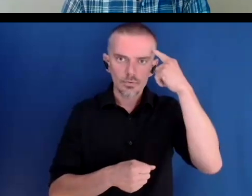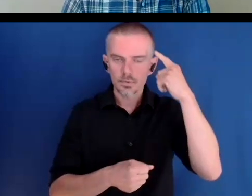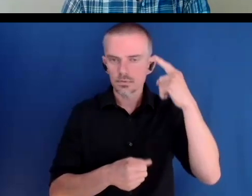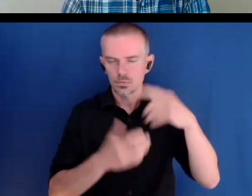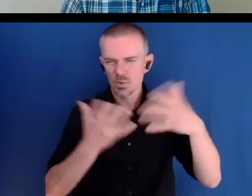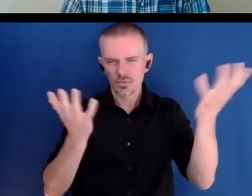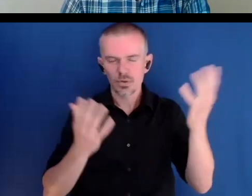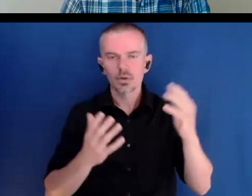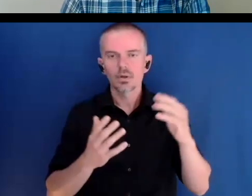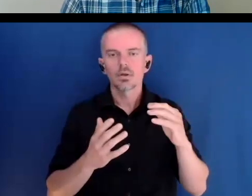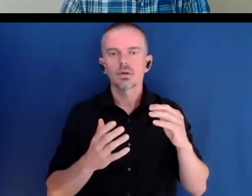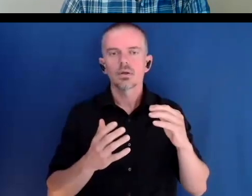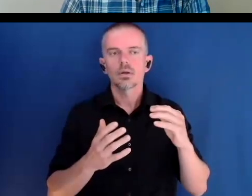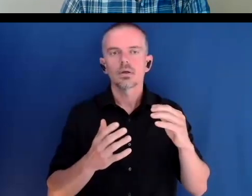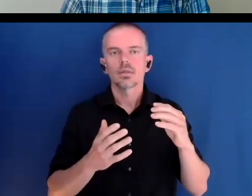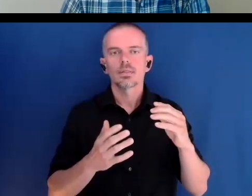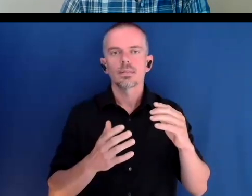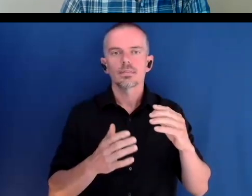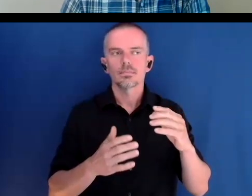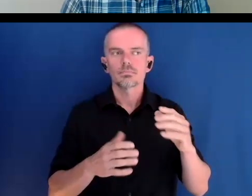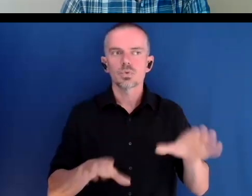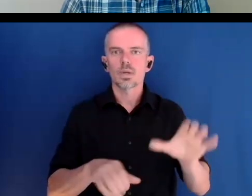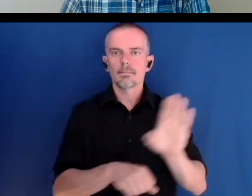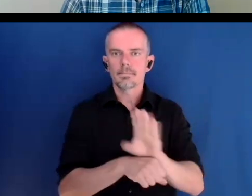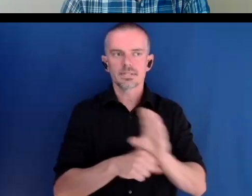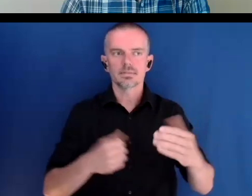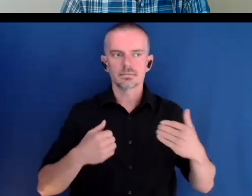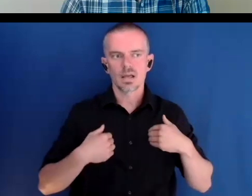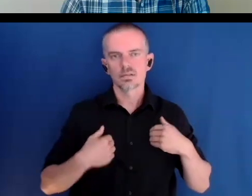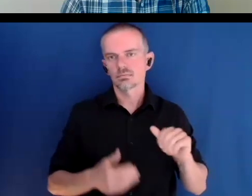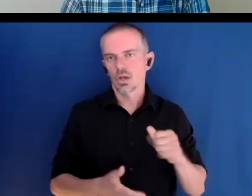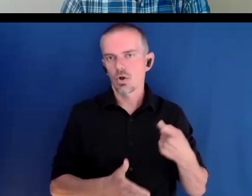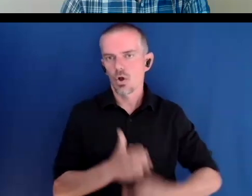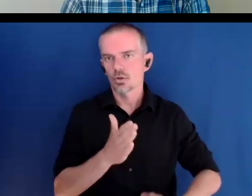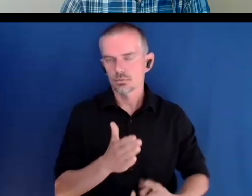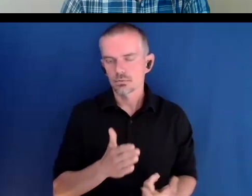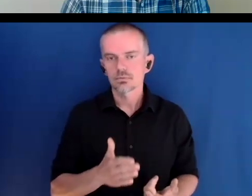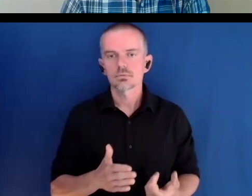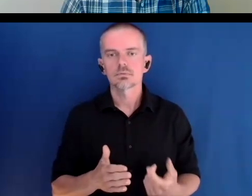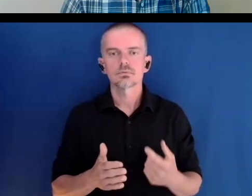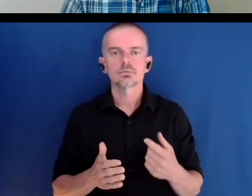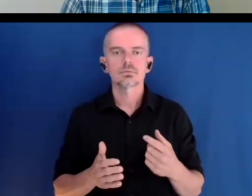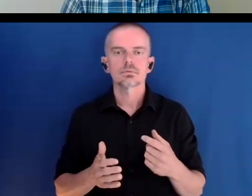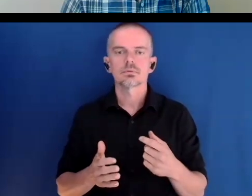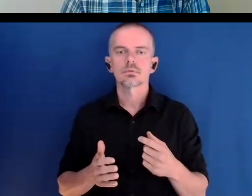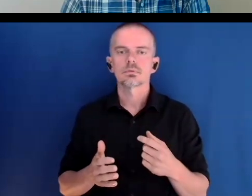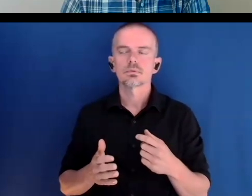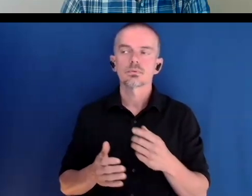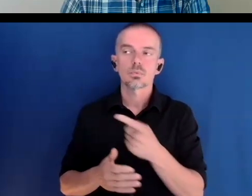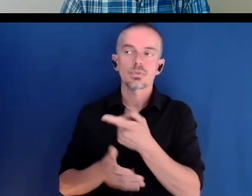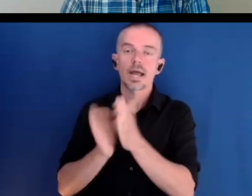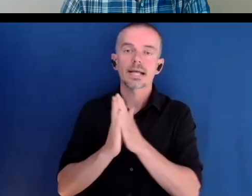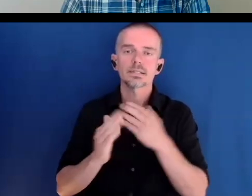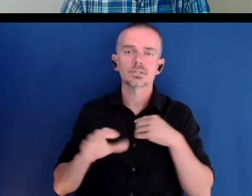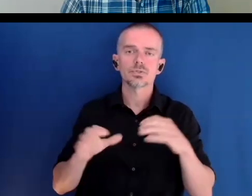right? And there is a cost to doing business, and whether it's what you're asked to do match wise, or whether